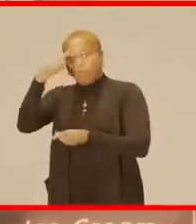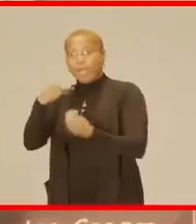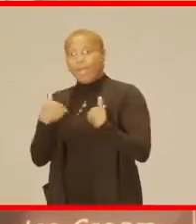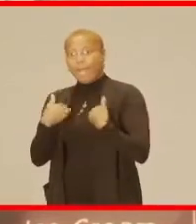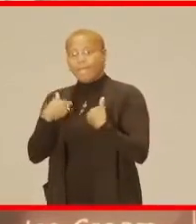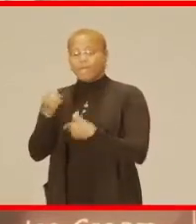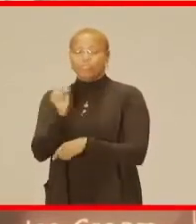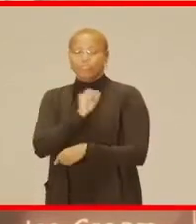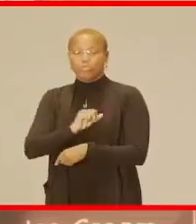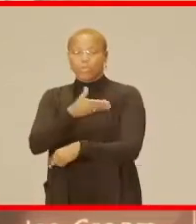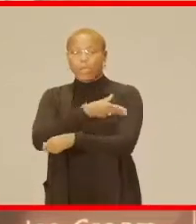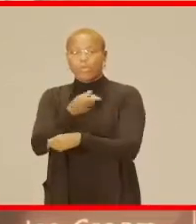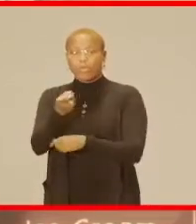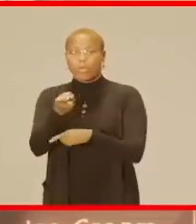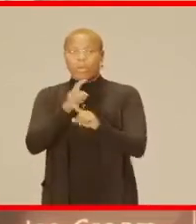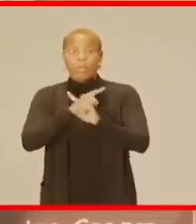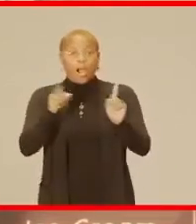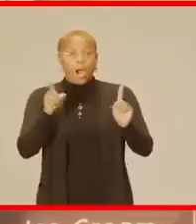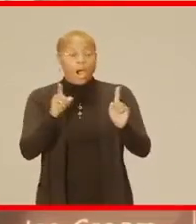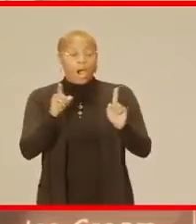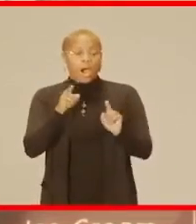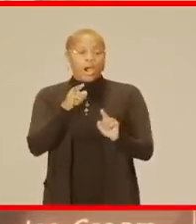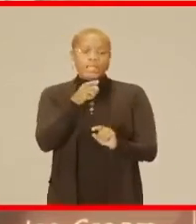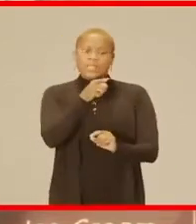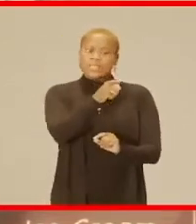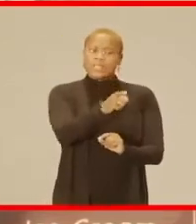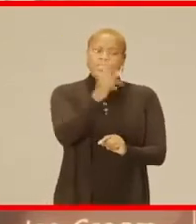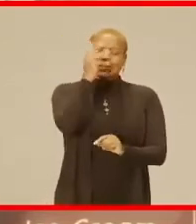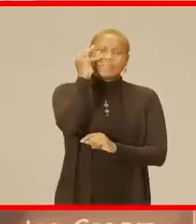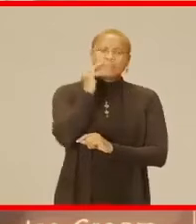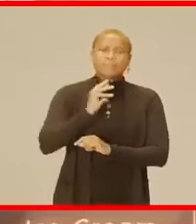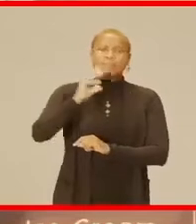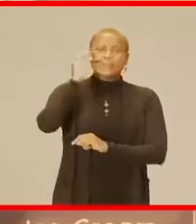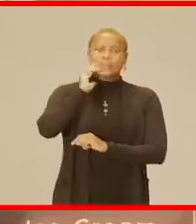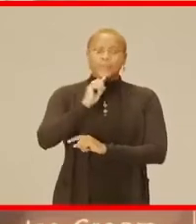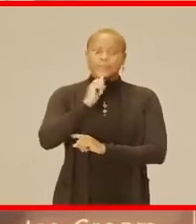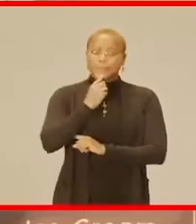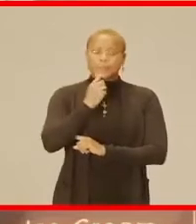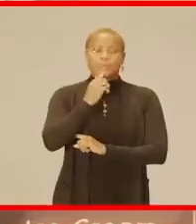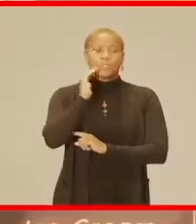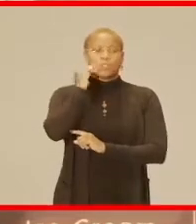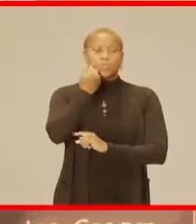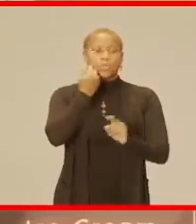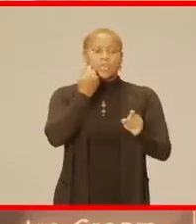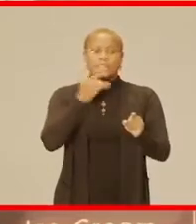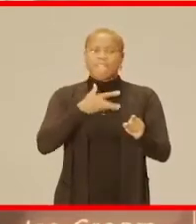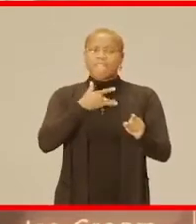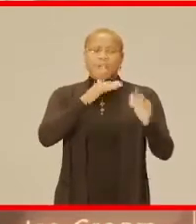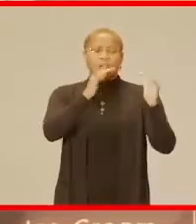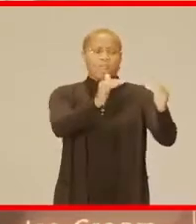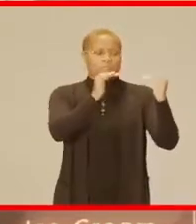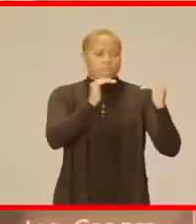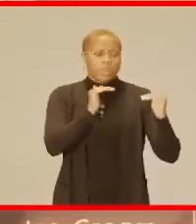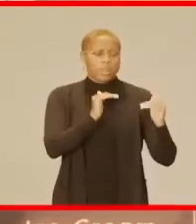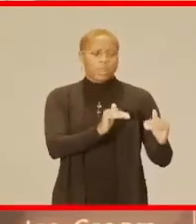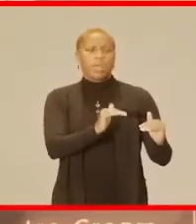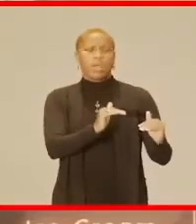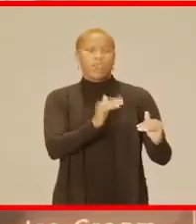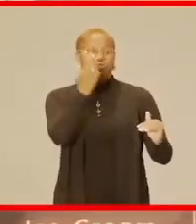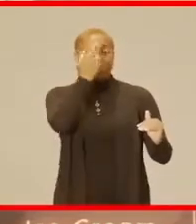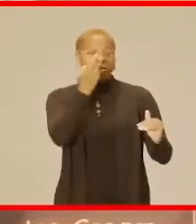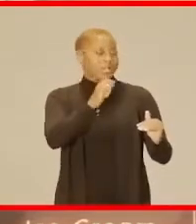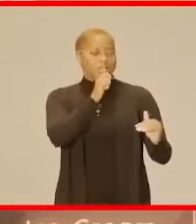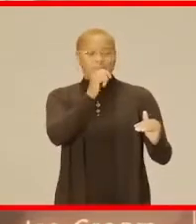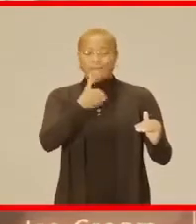But the shame he goes through, that sense of inferiority, of not